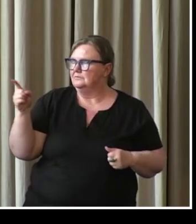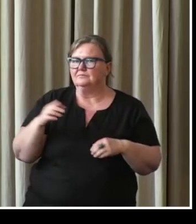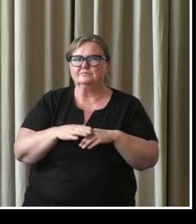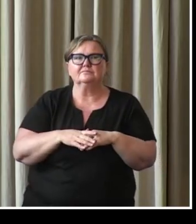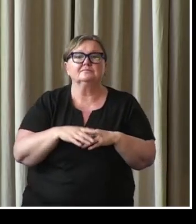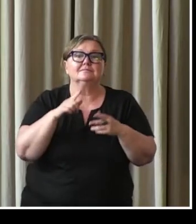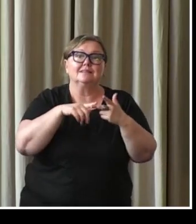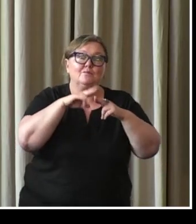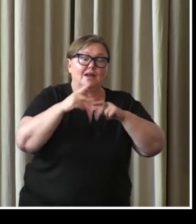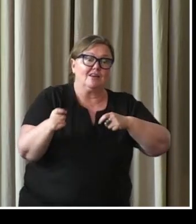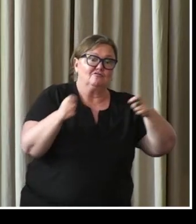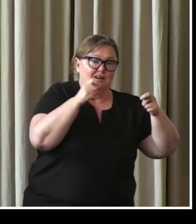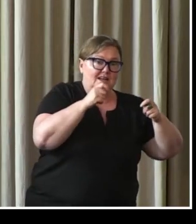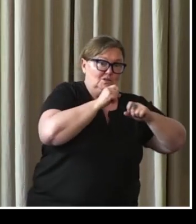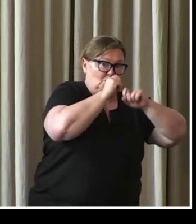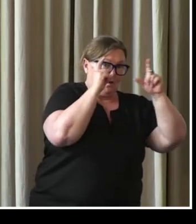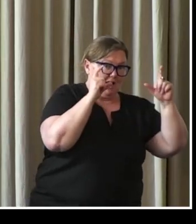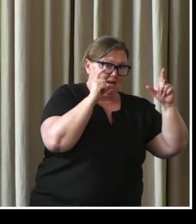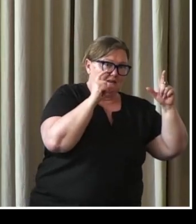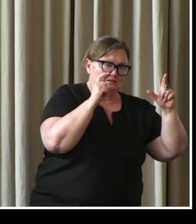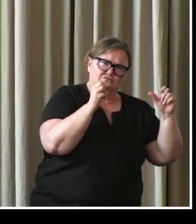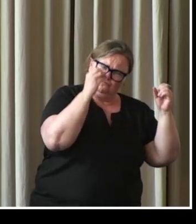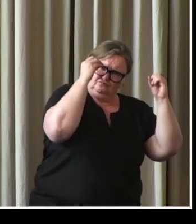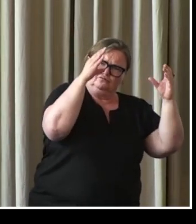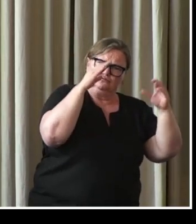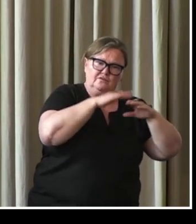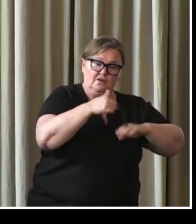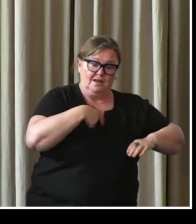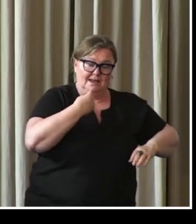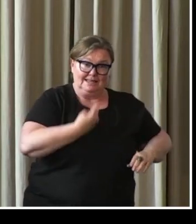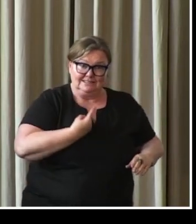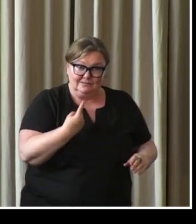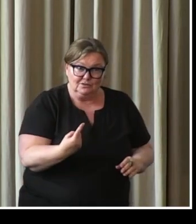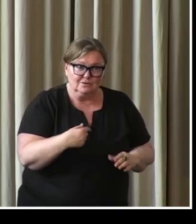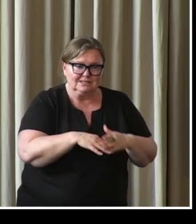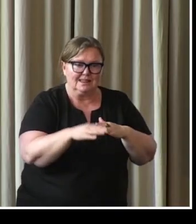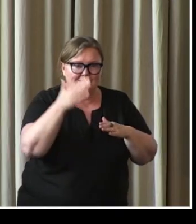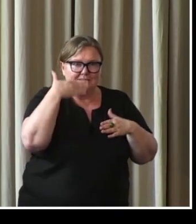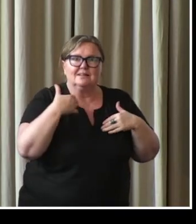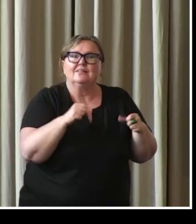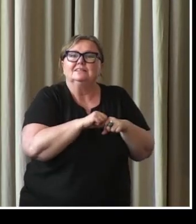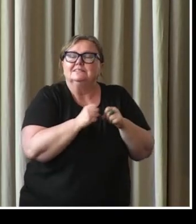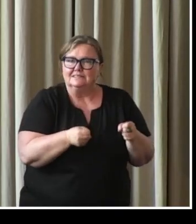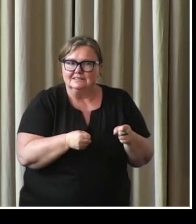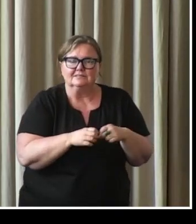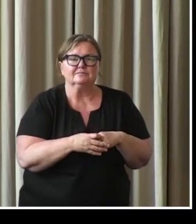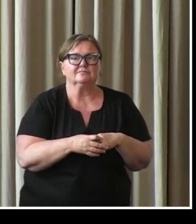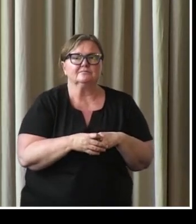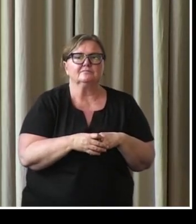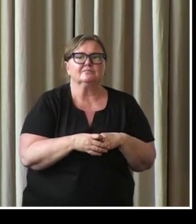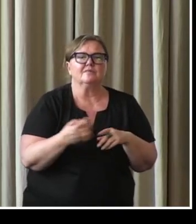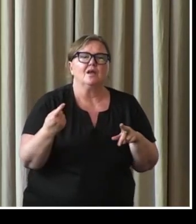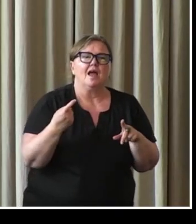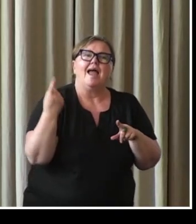can raise awareness of individuals in the mental health system or broader systems